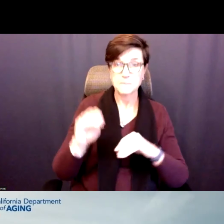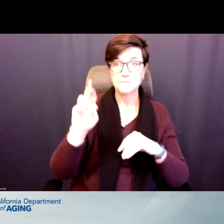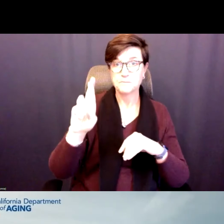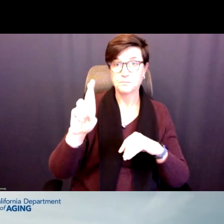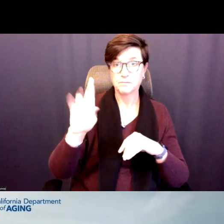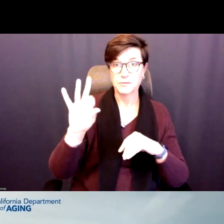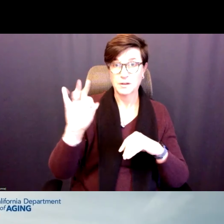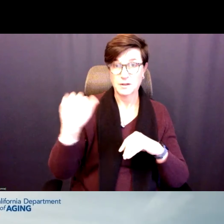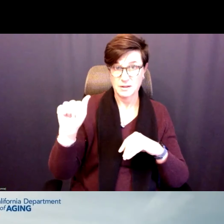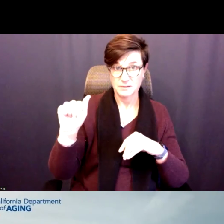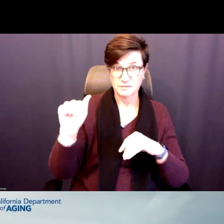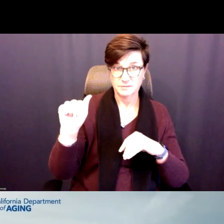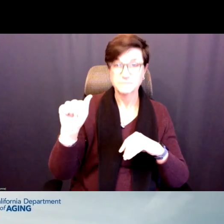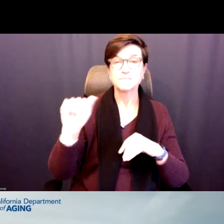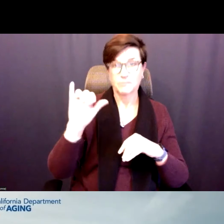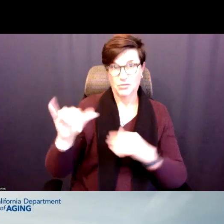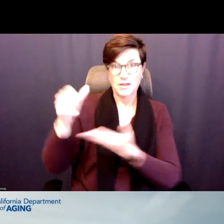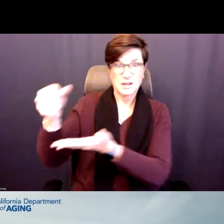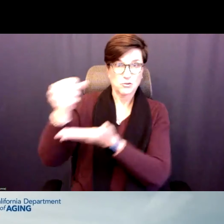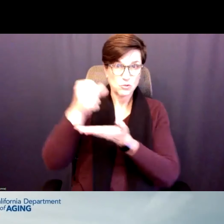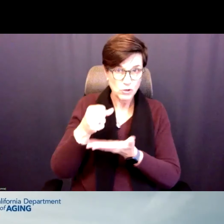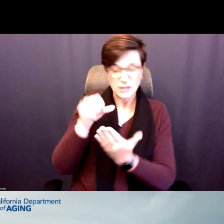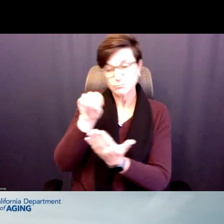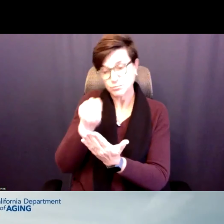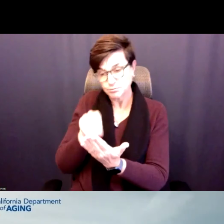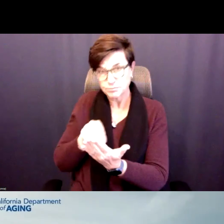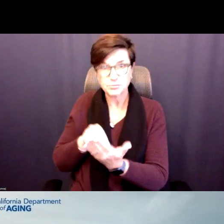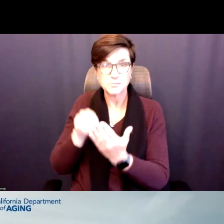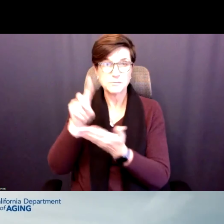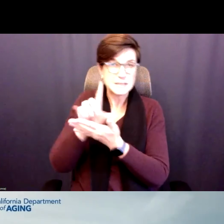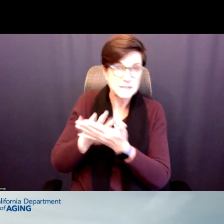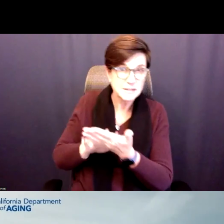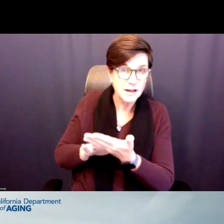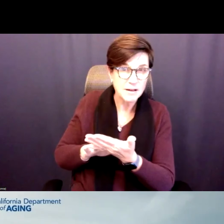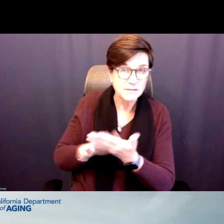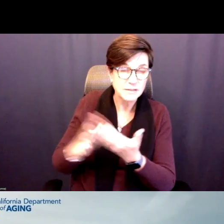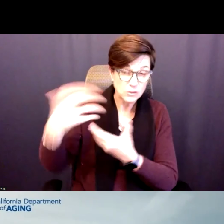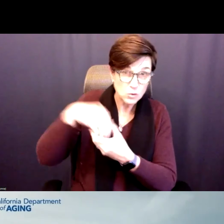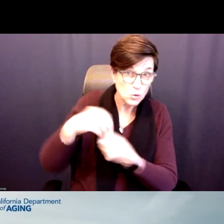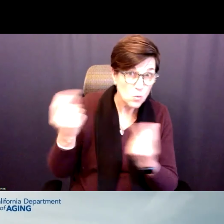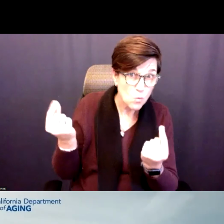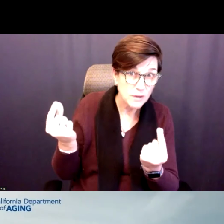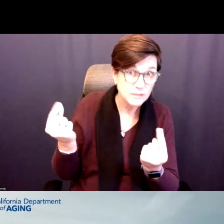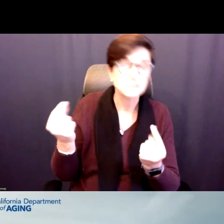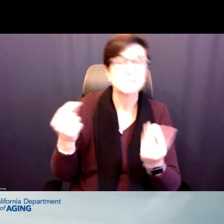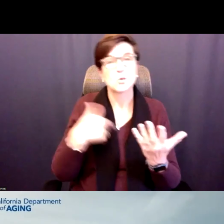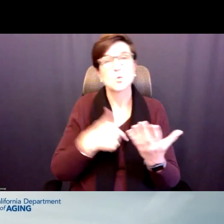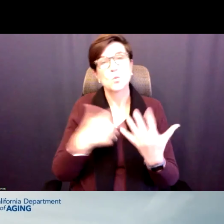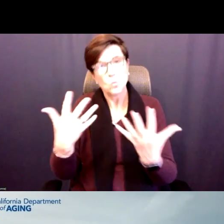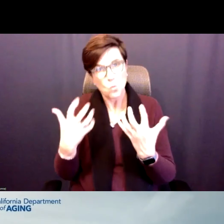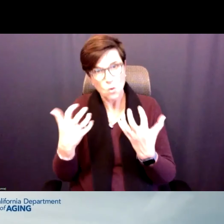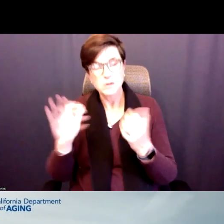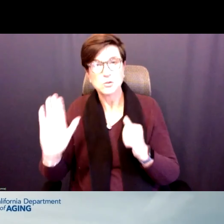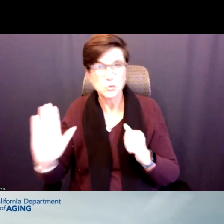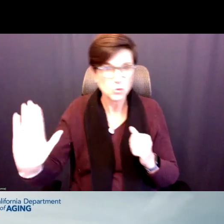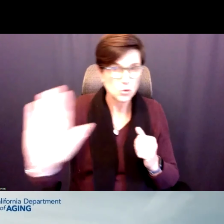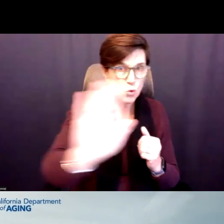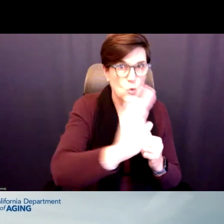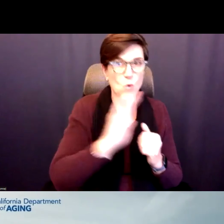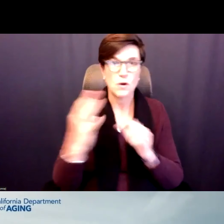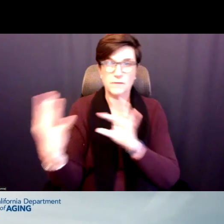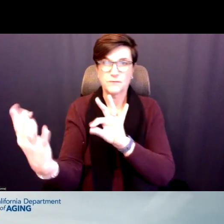So we're here to learn from you. Today, we're going to provide a series of questions and solicit your feedback because you are